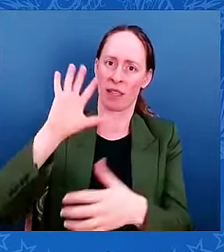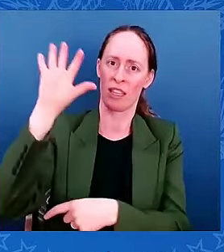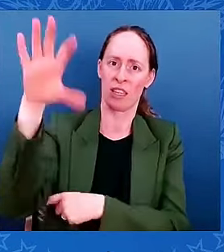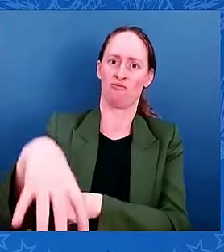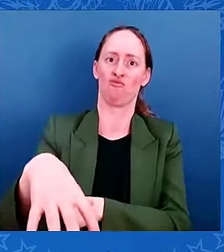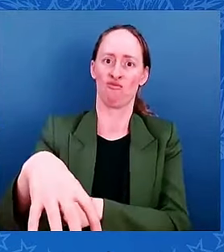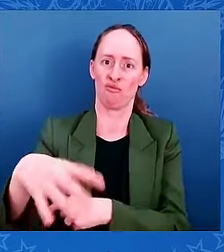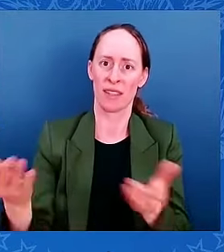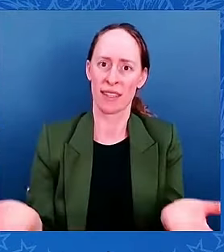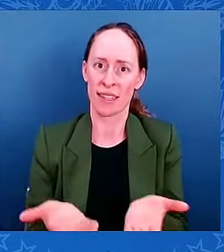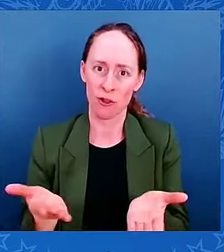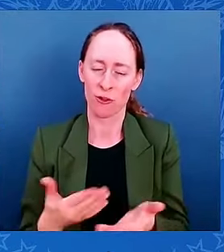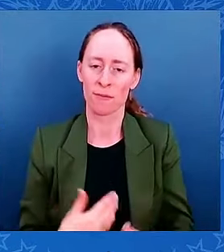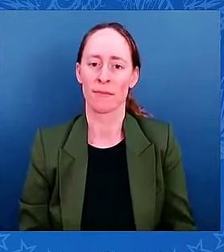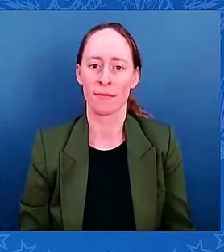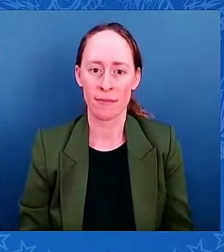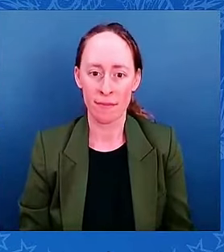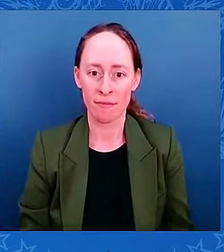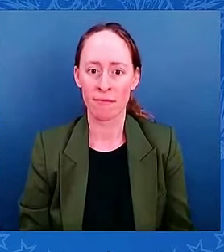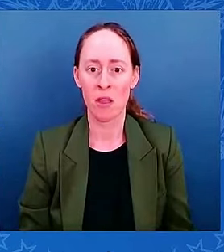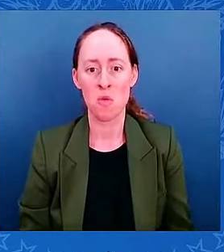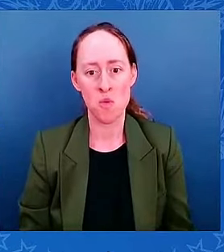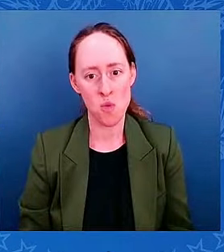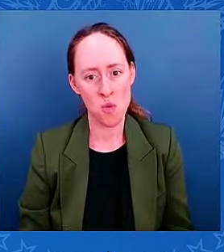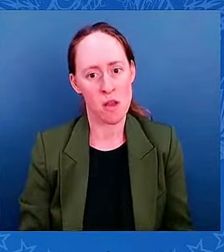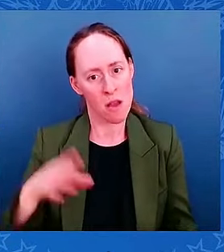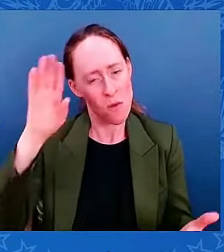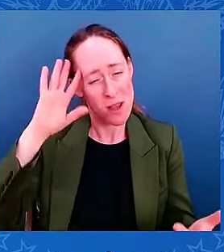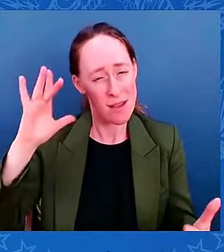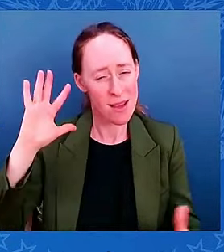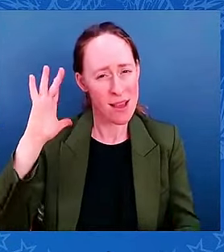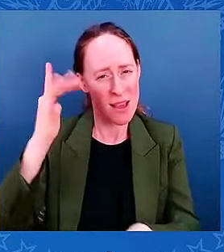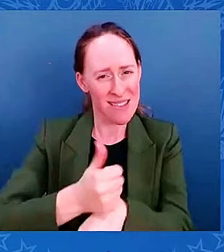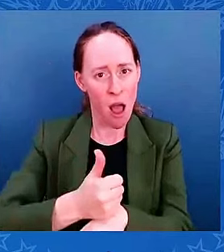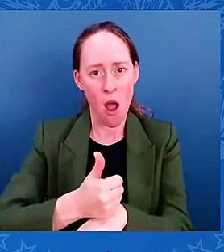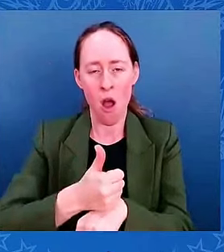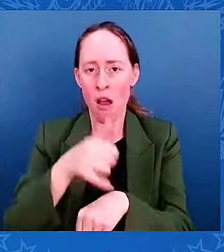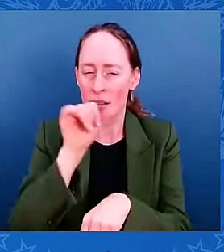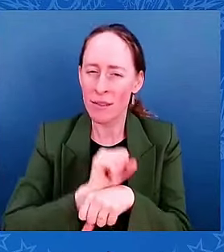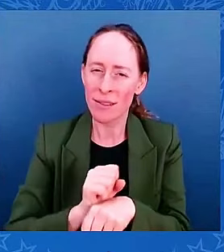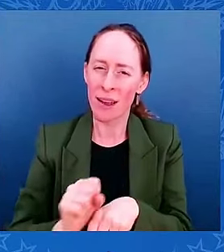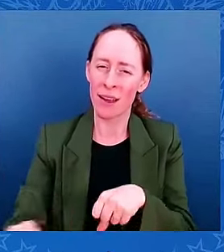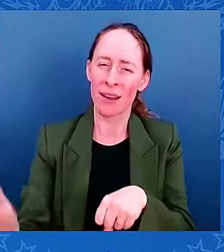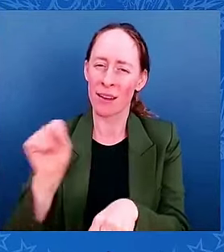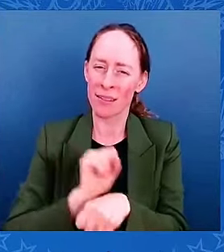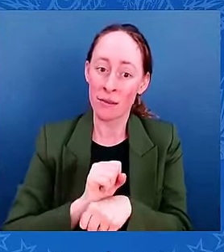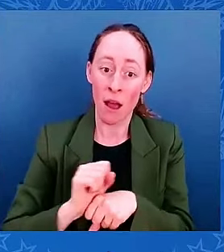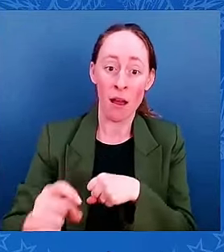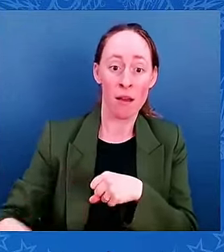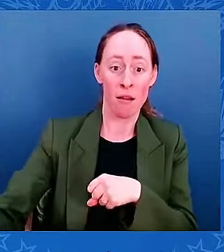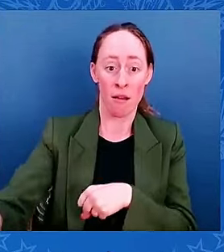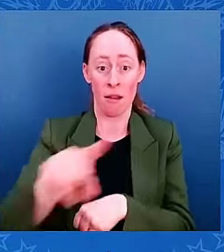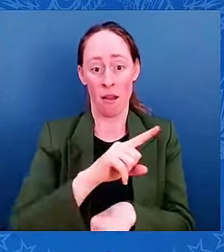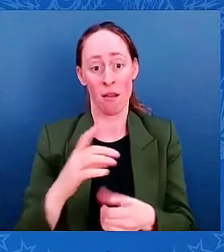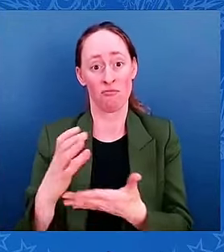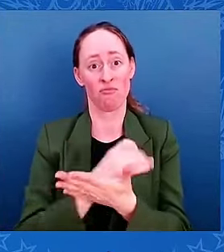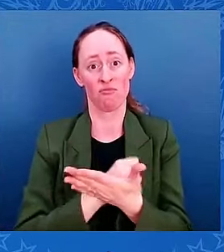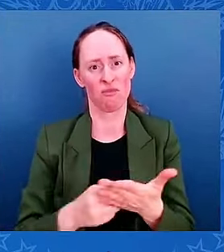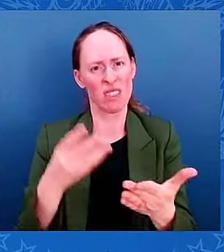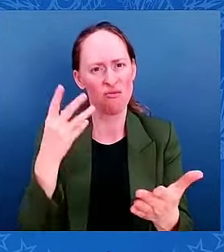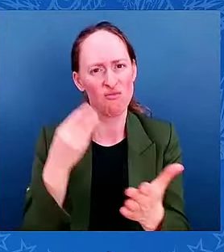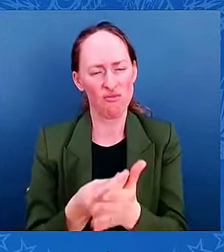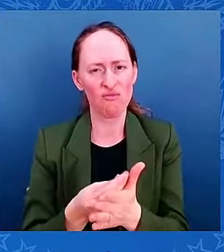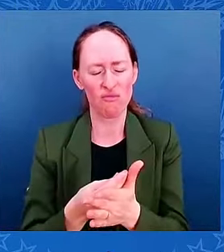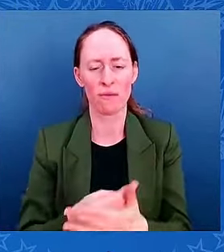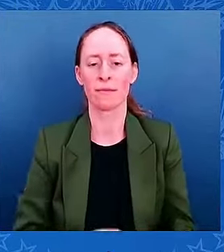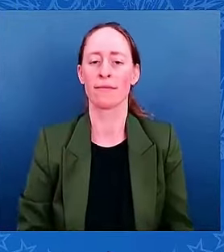of work there, a lot of prevailing wage of rent for construction work. And then the so-called fabs. They're about as big as a